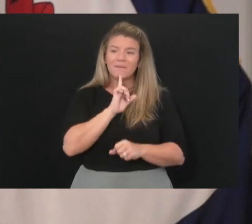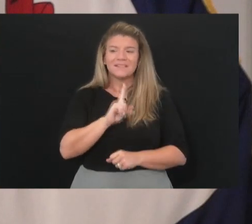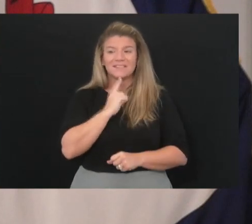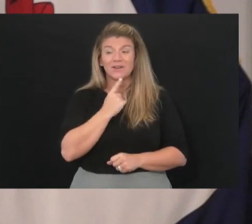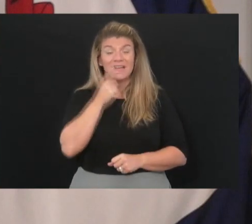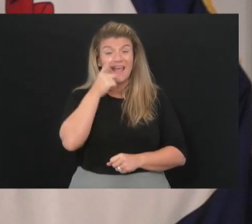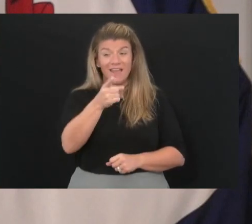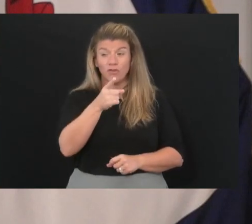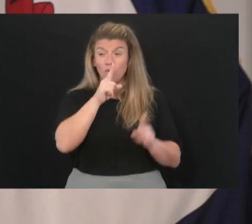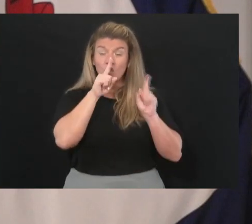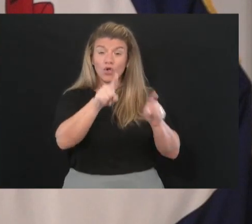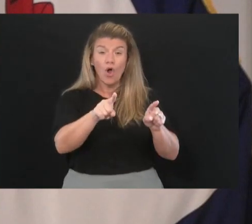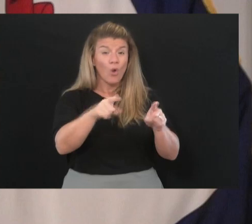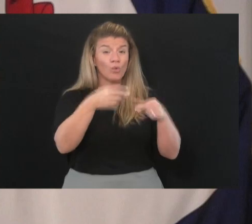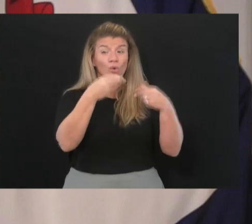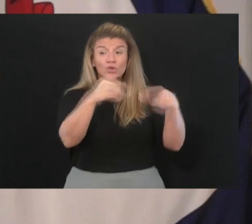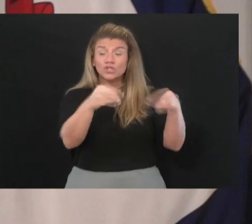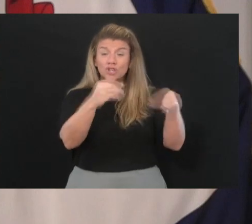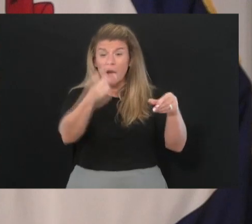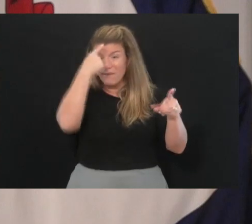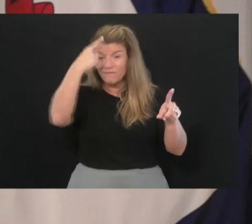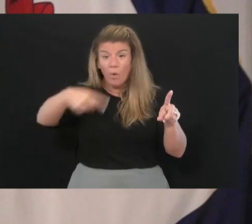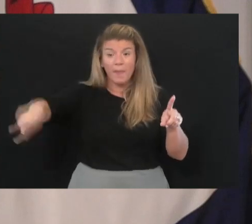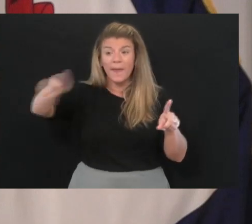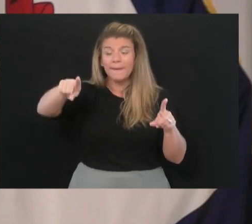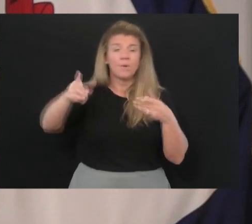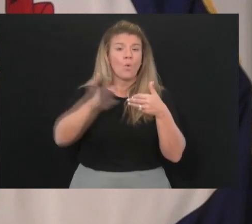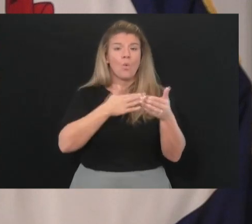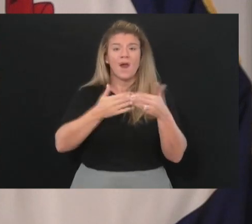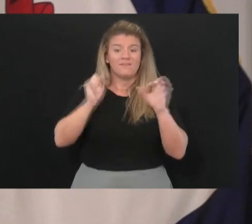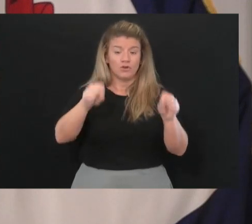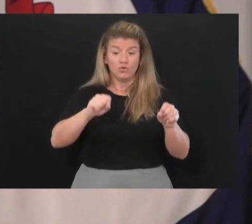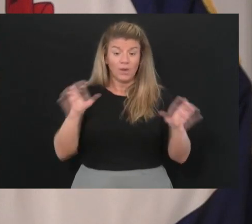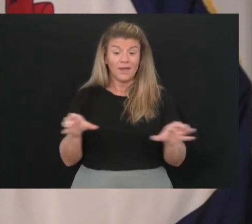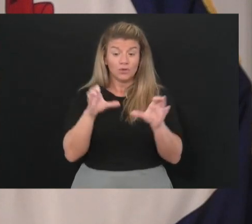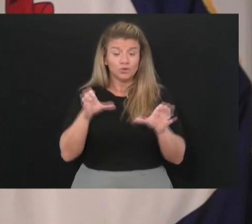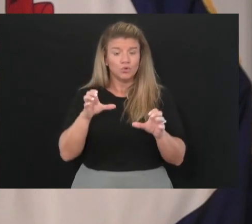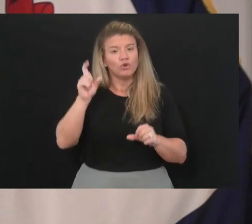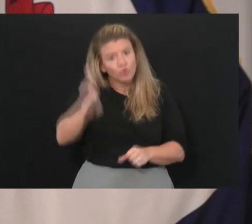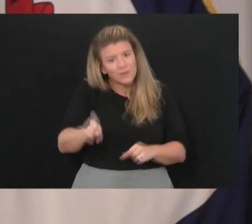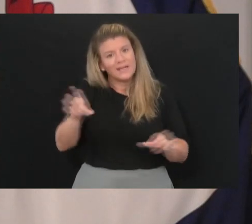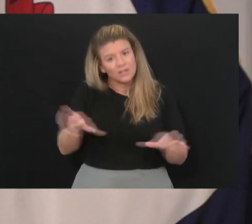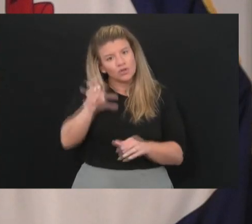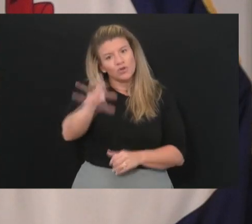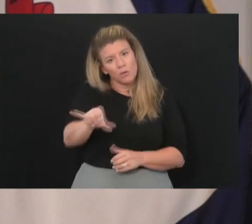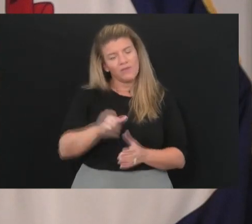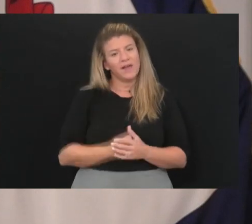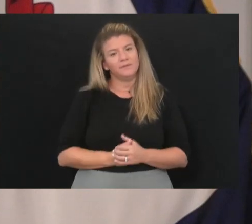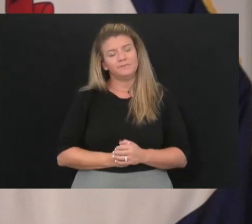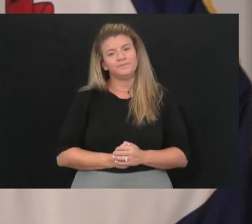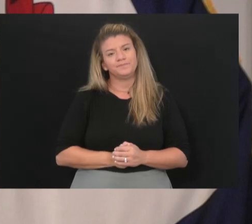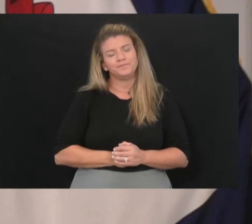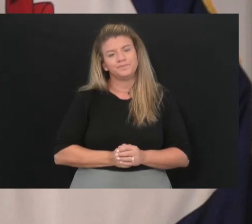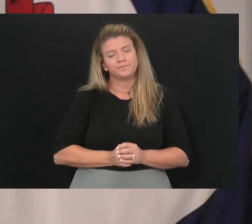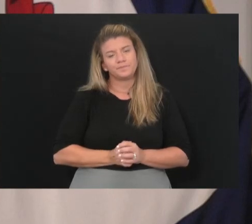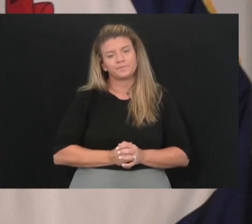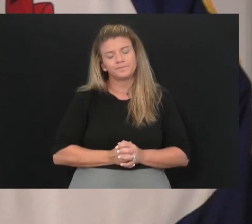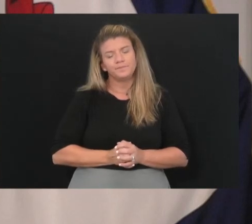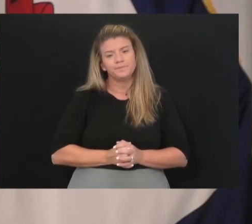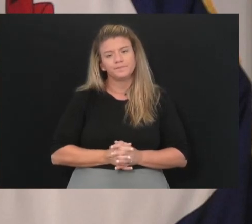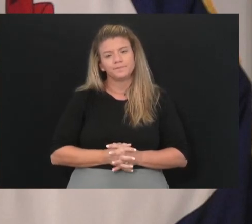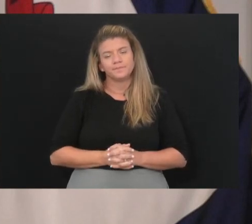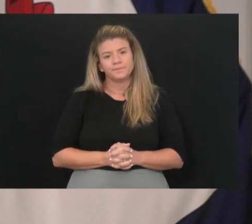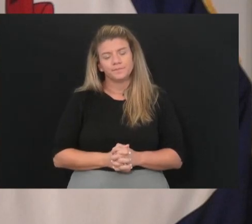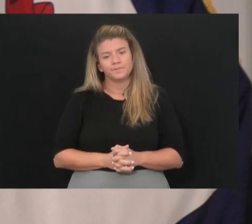grocery store for them or whatever you can do, we got to do. Now, I just want to comment on this and everything.